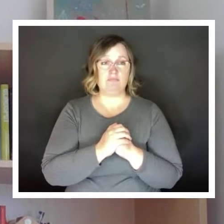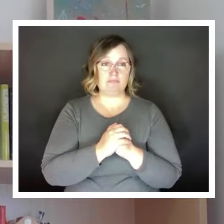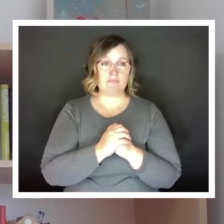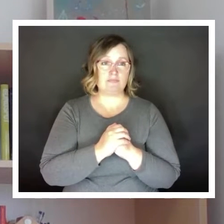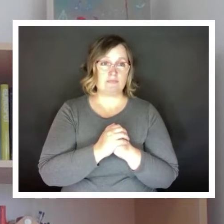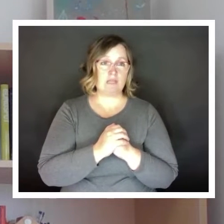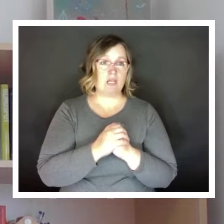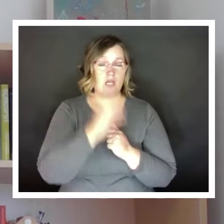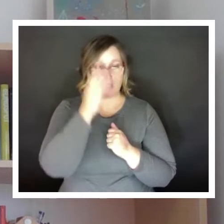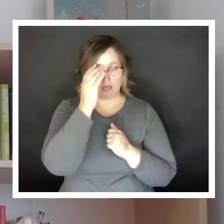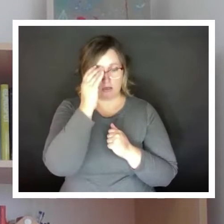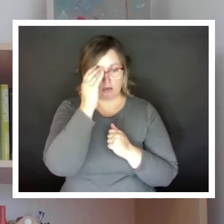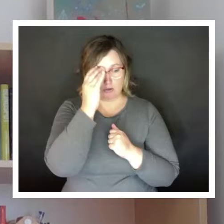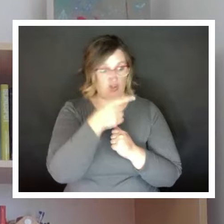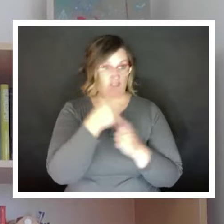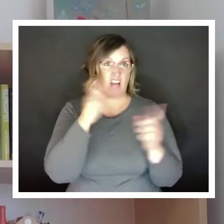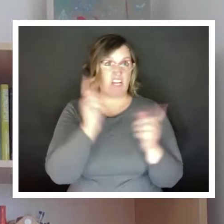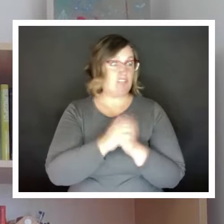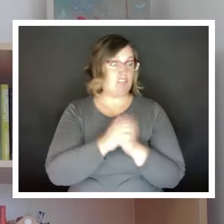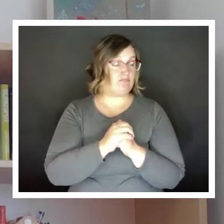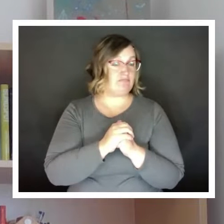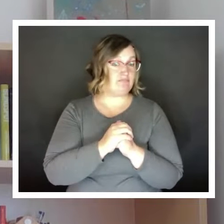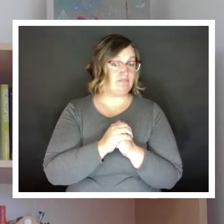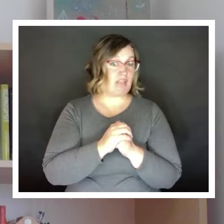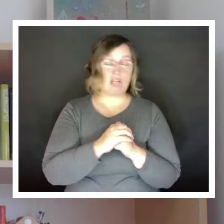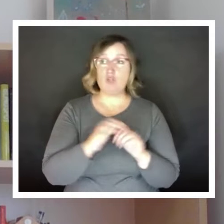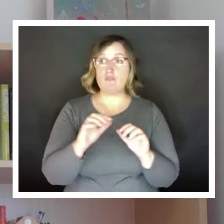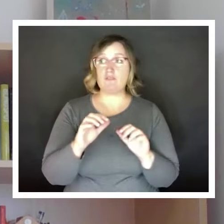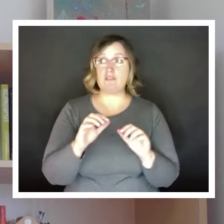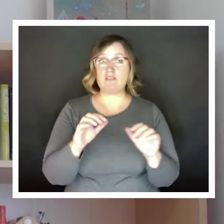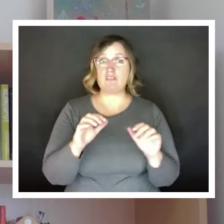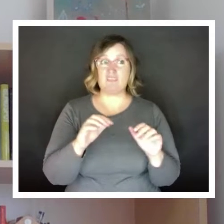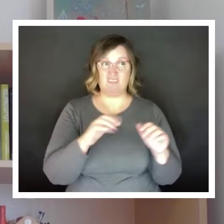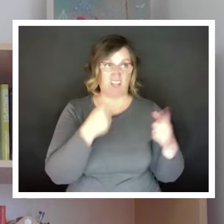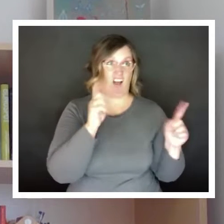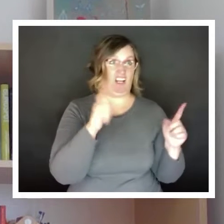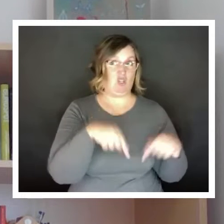You have done it, and you've done it during a pandemic.